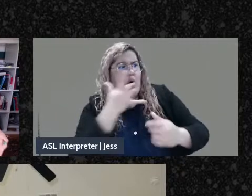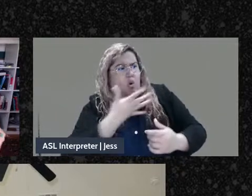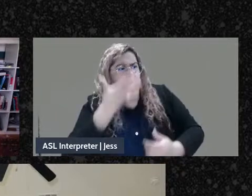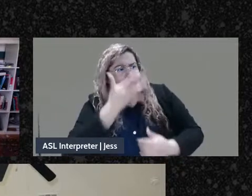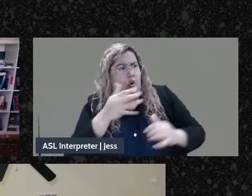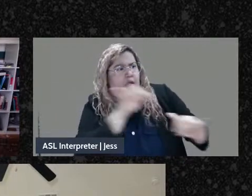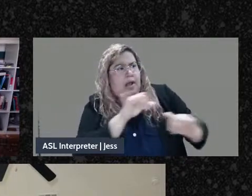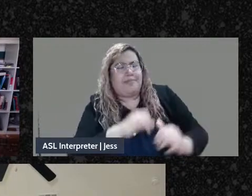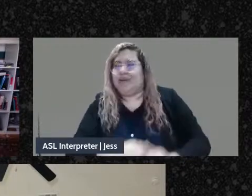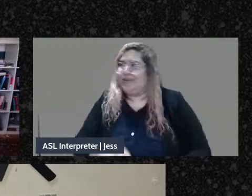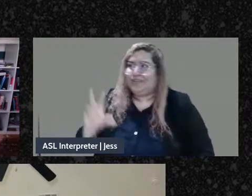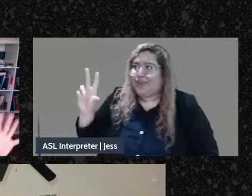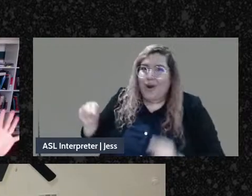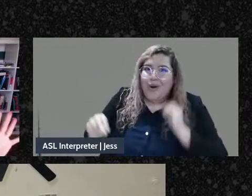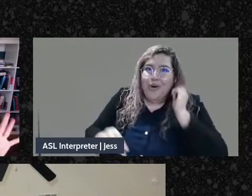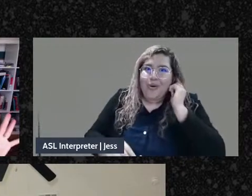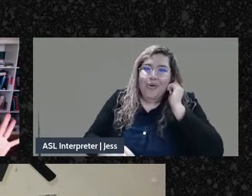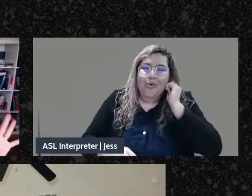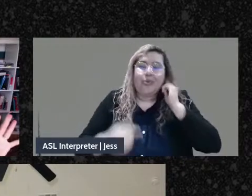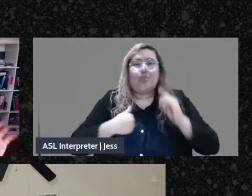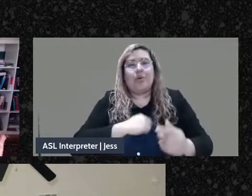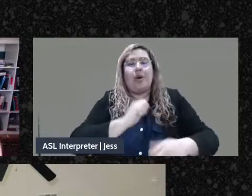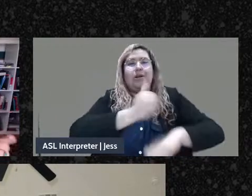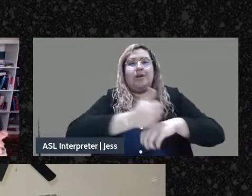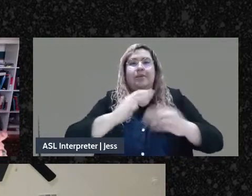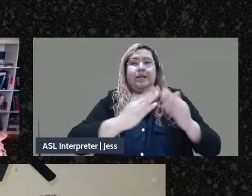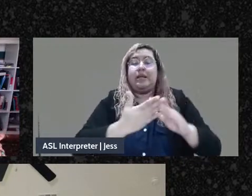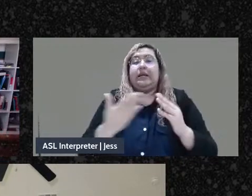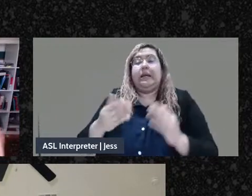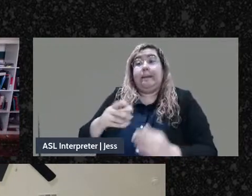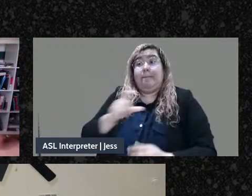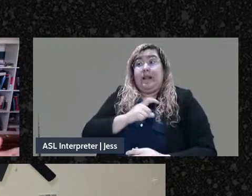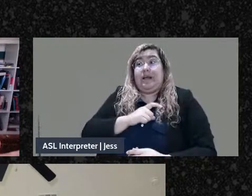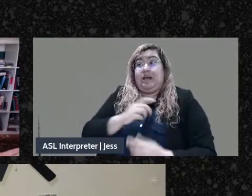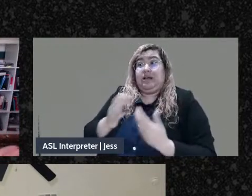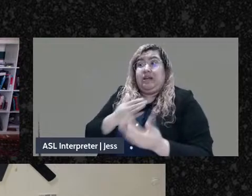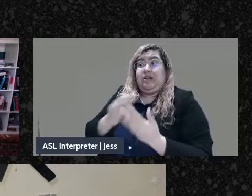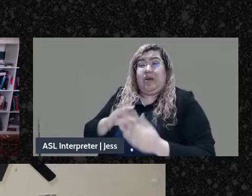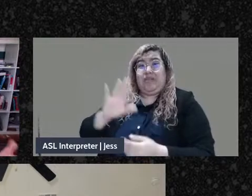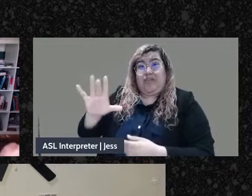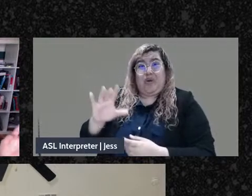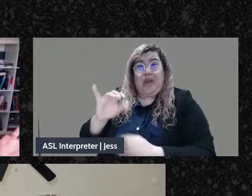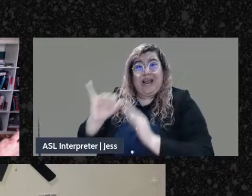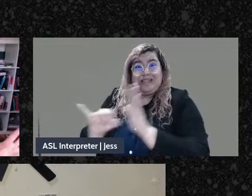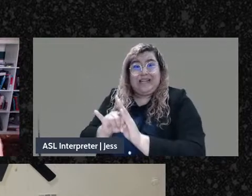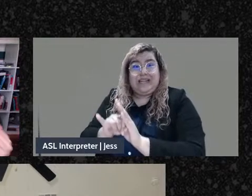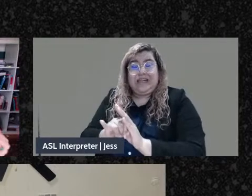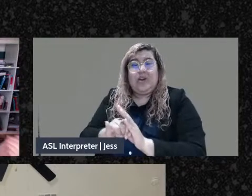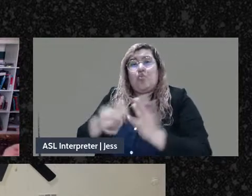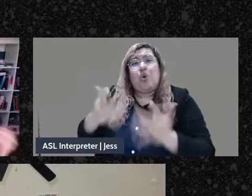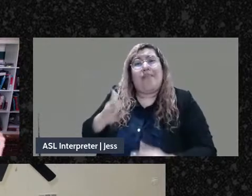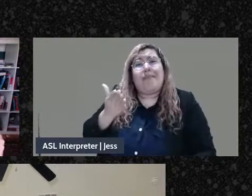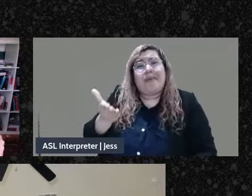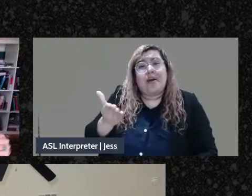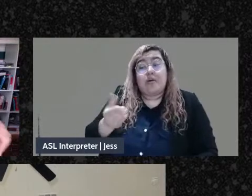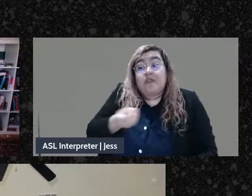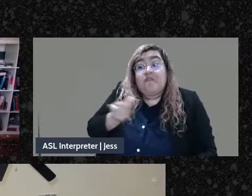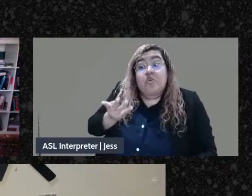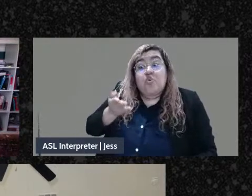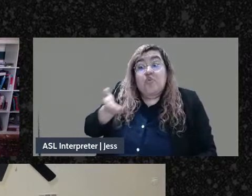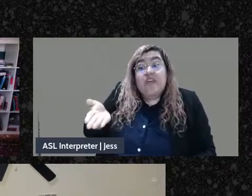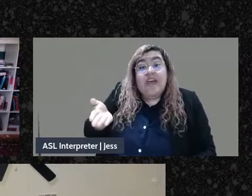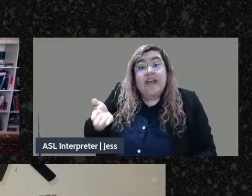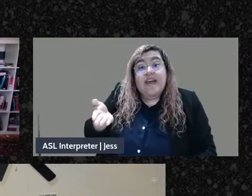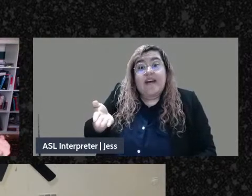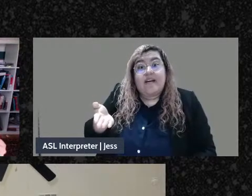city in which police, no matter what their identity is, aren't there. And the few that remain are not keeping Black and